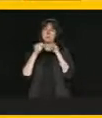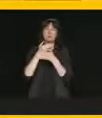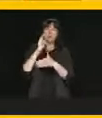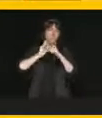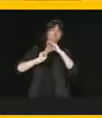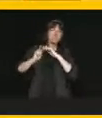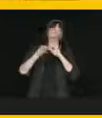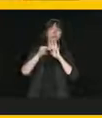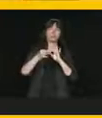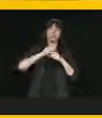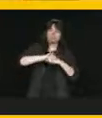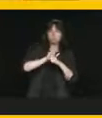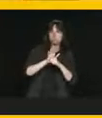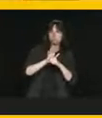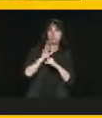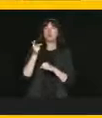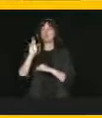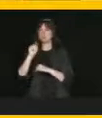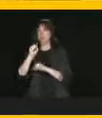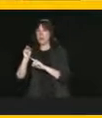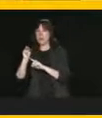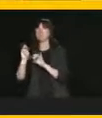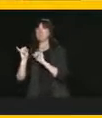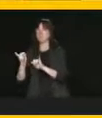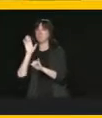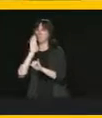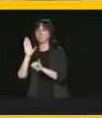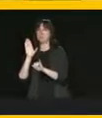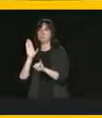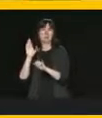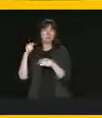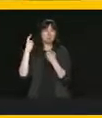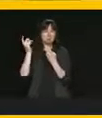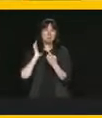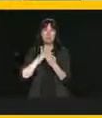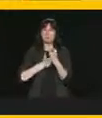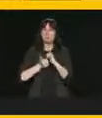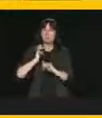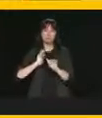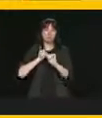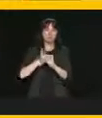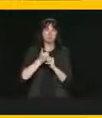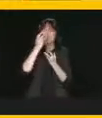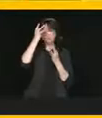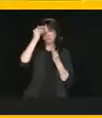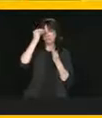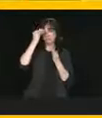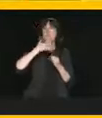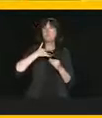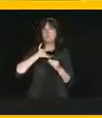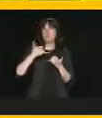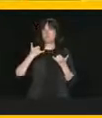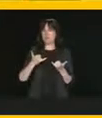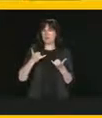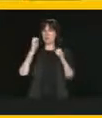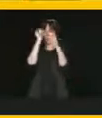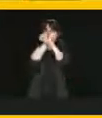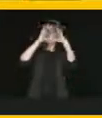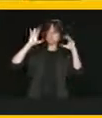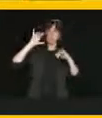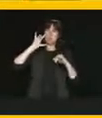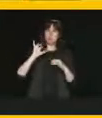and Dr. Tam will also do the same. Based on the best data available, this is an updated picture of where we think we are right now and